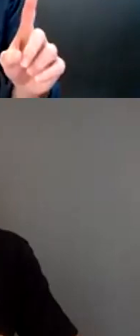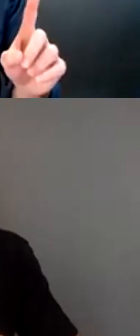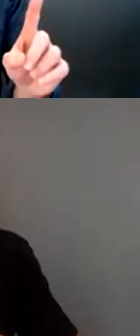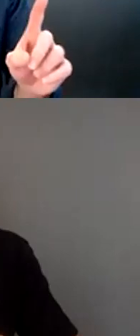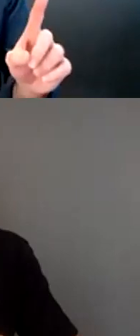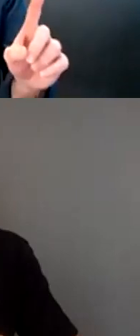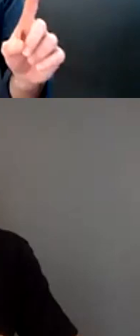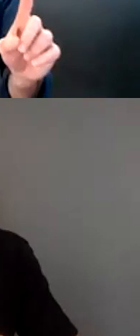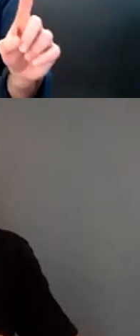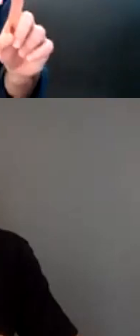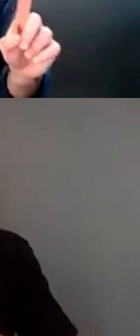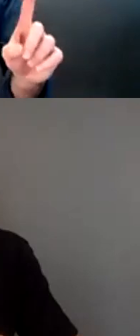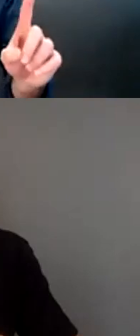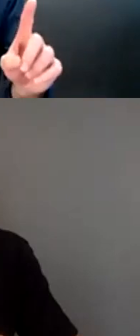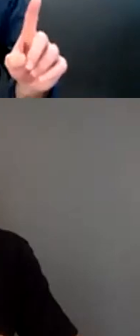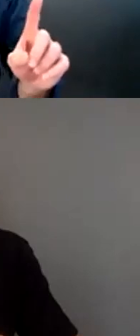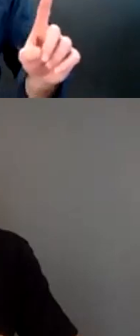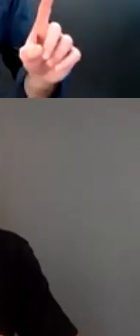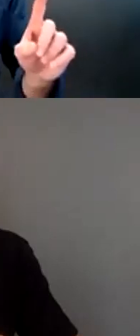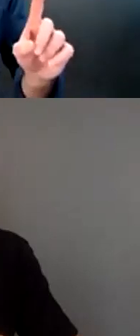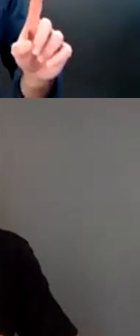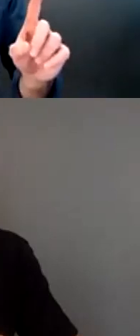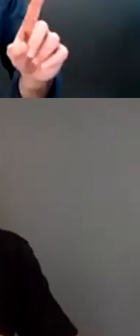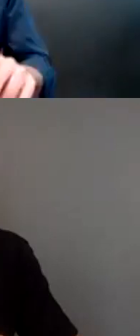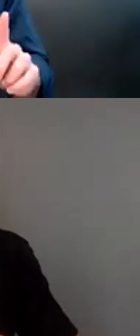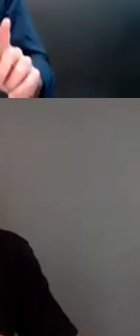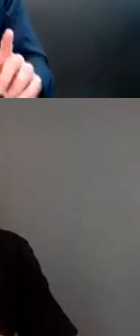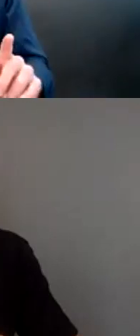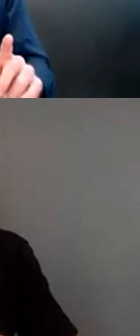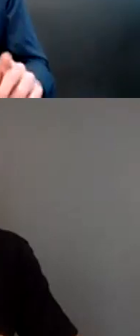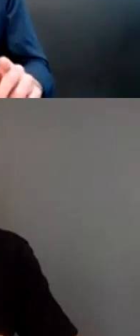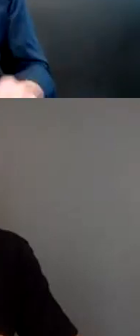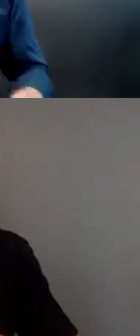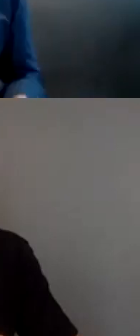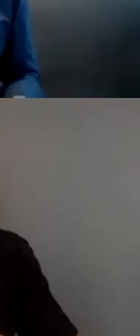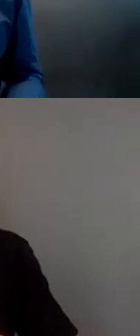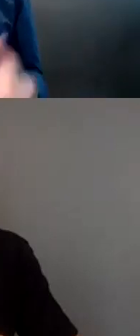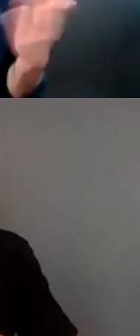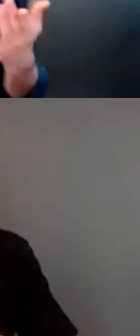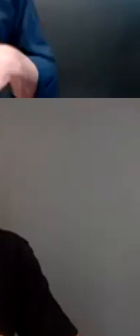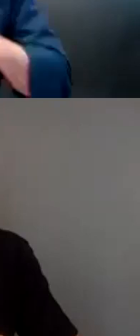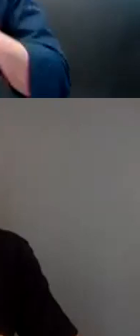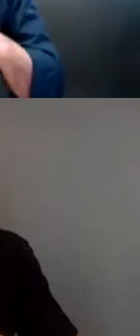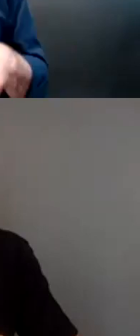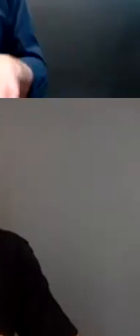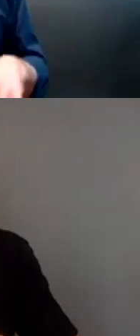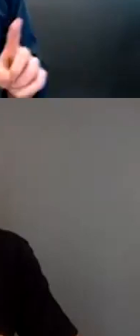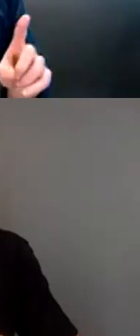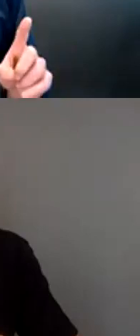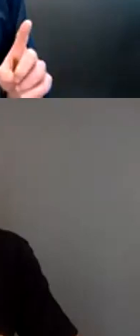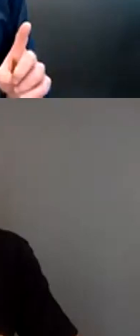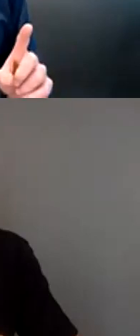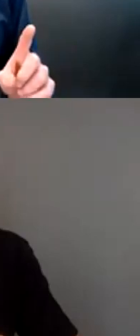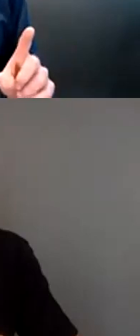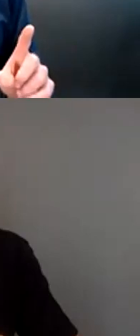to be punished and vote them off the planet. Well, like that is ridiculous. So we have to find a way. And that's actually what older people want, is they want